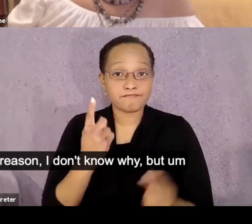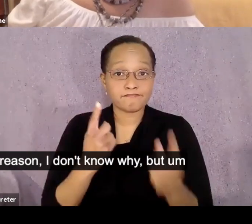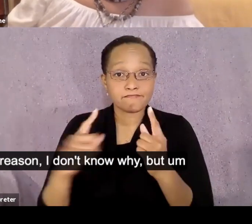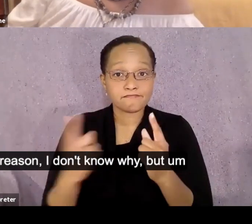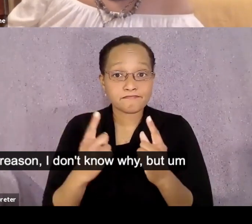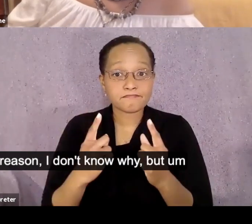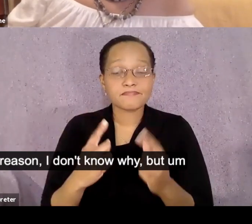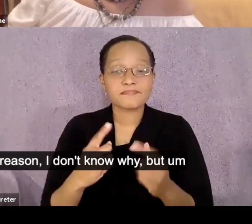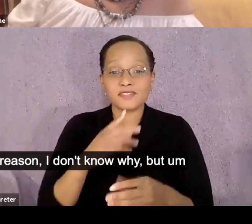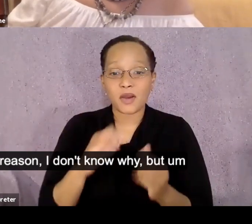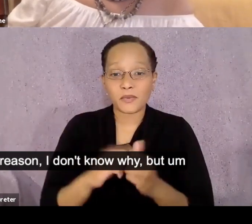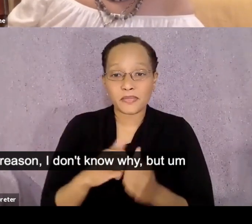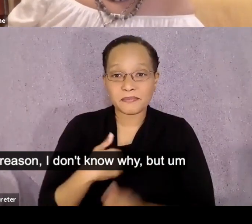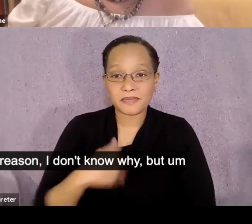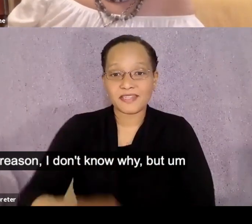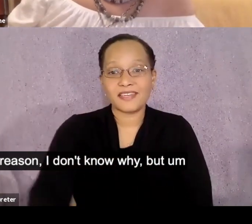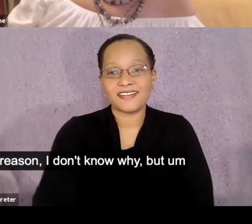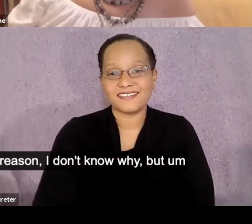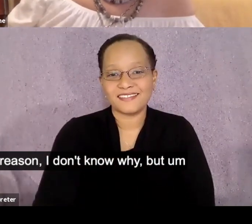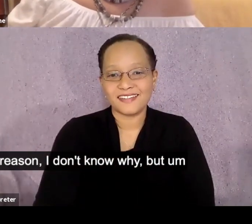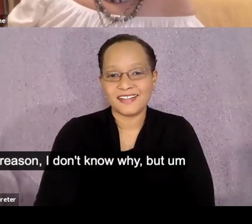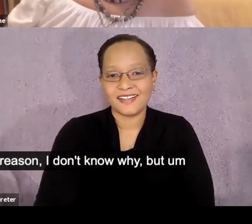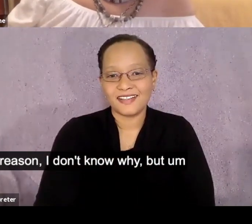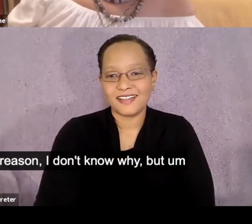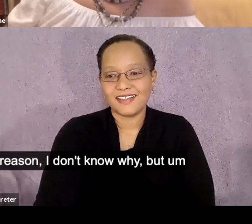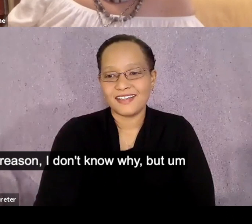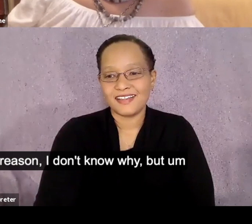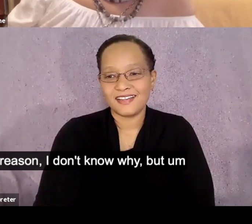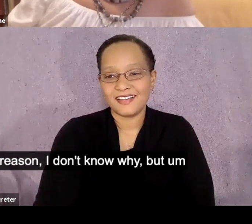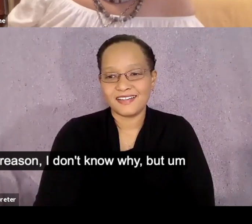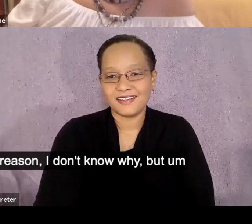fangirlish, for whatever reason. I don't know why. But